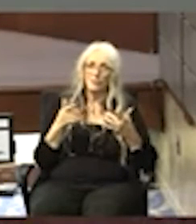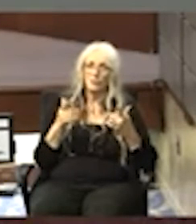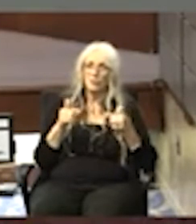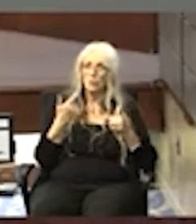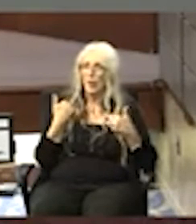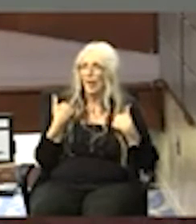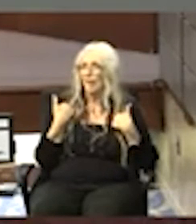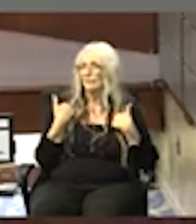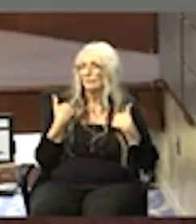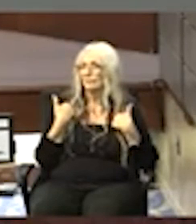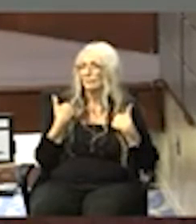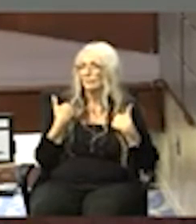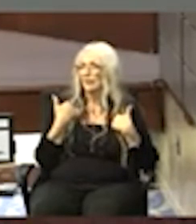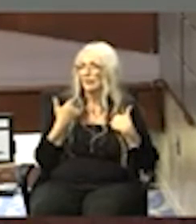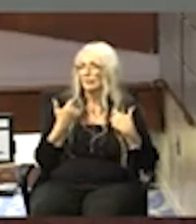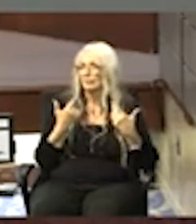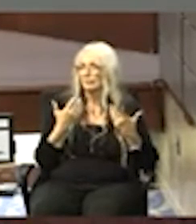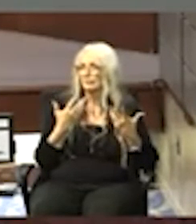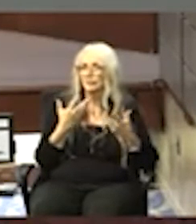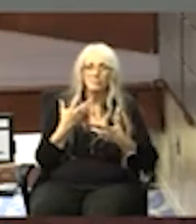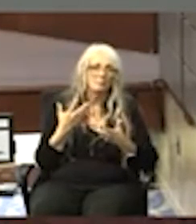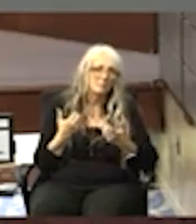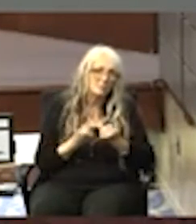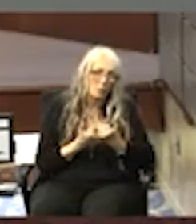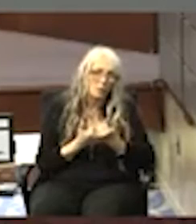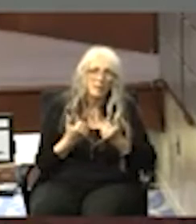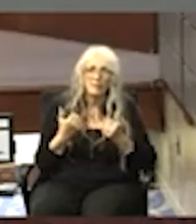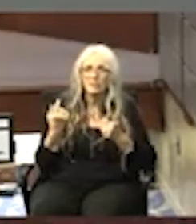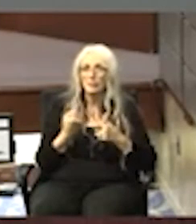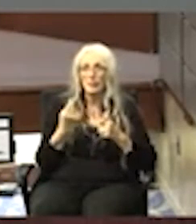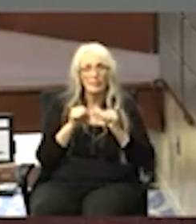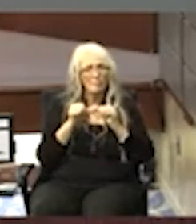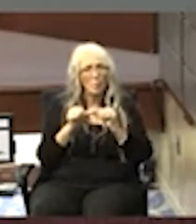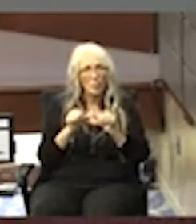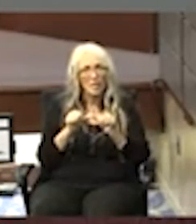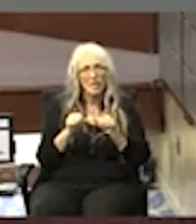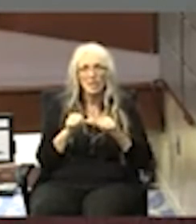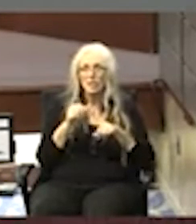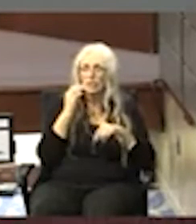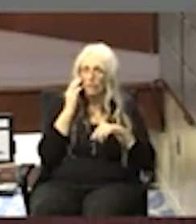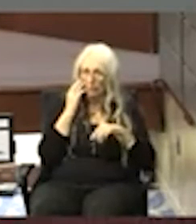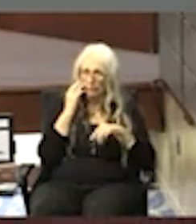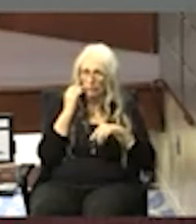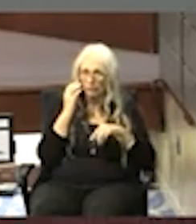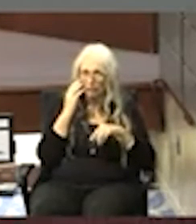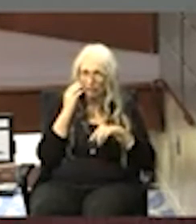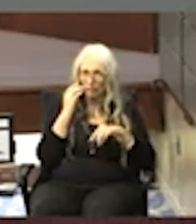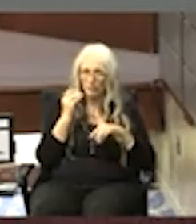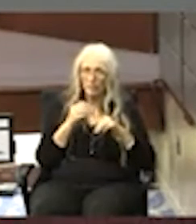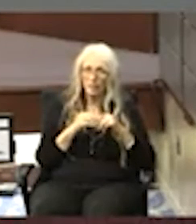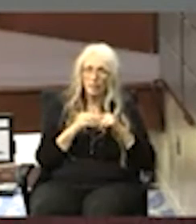say in what something as permanent, for lack of a better word, as this will look like. And